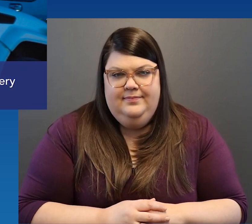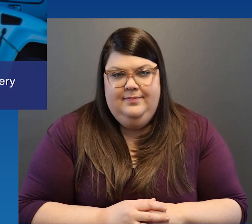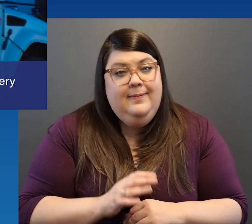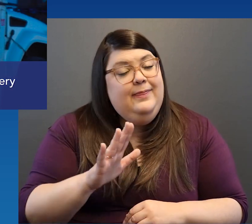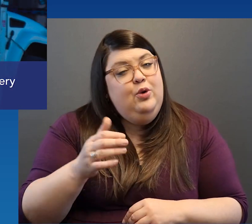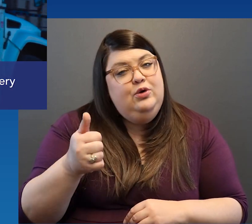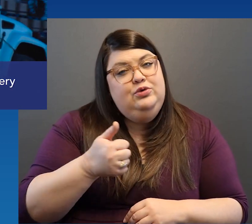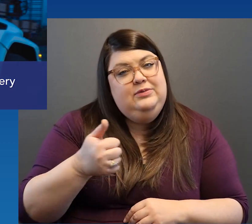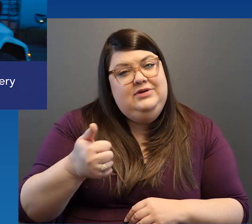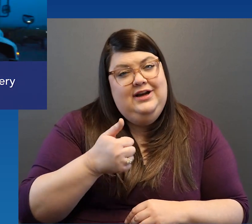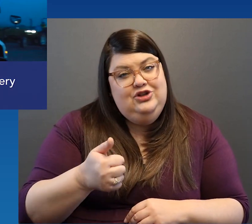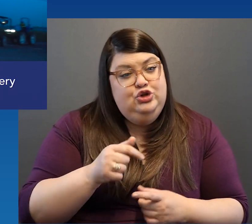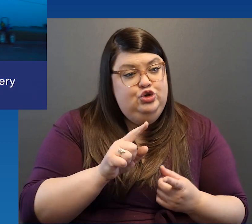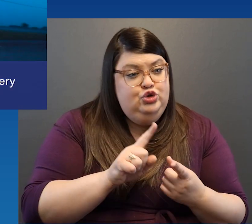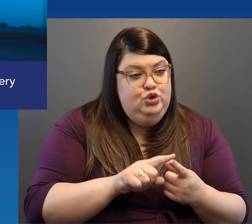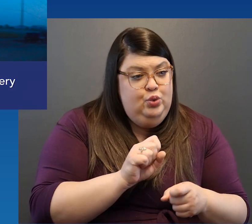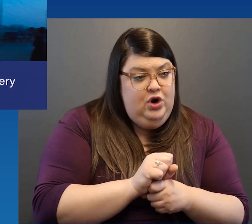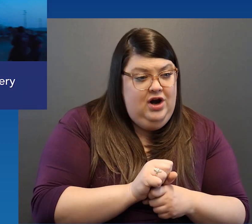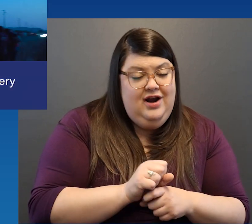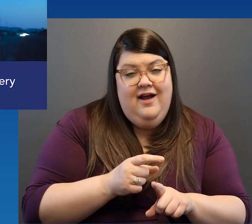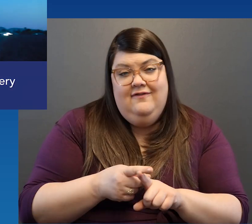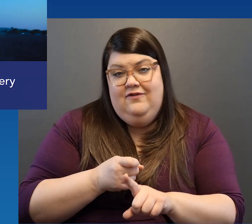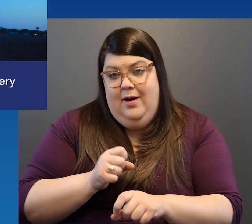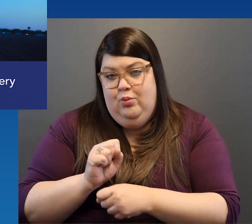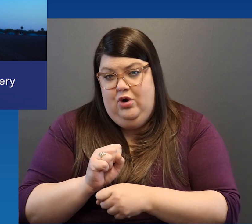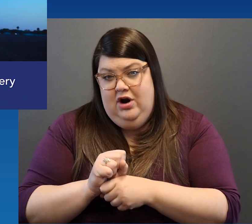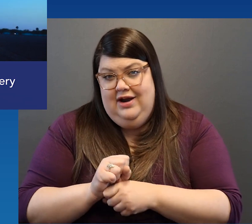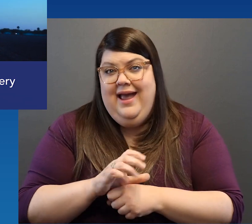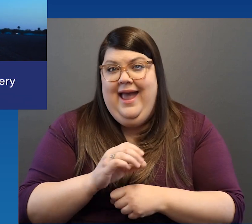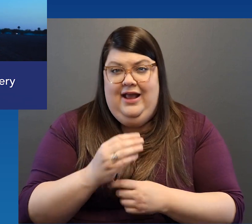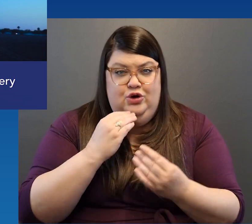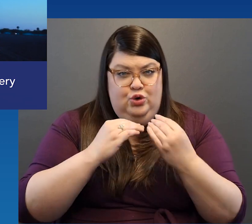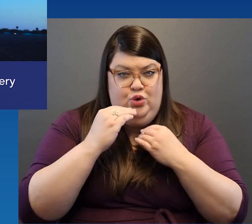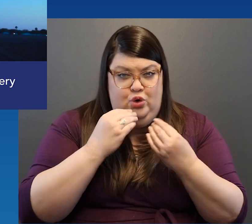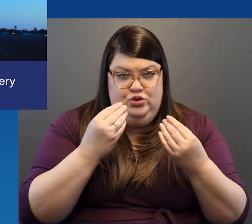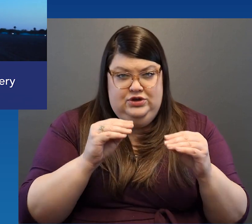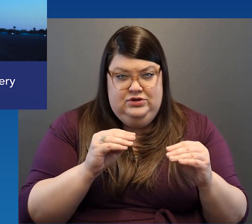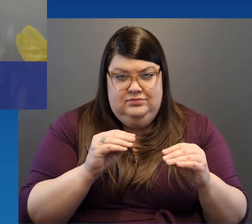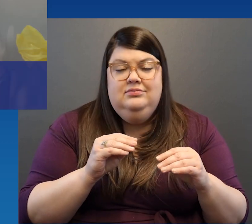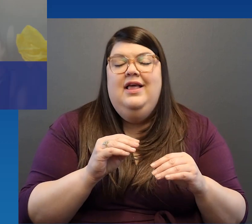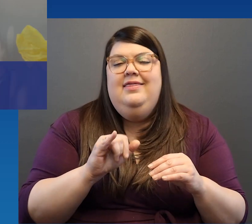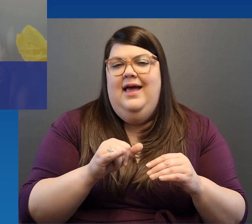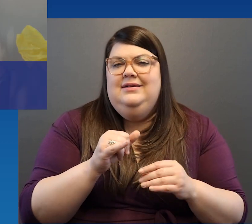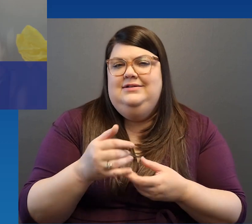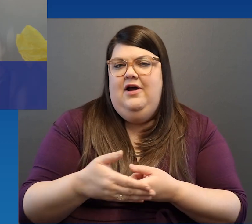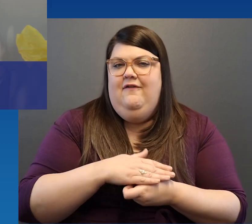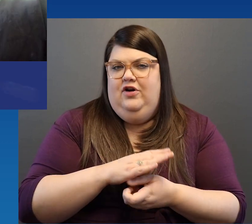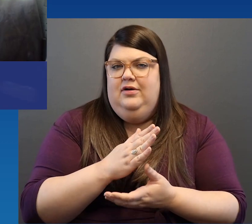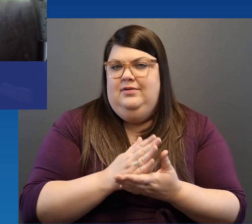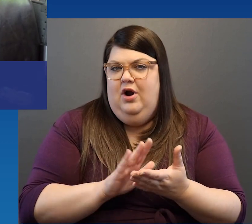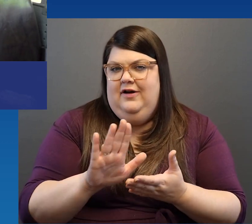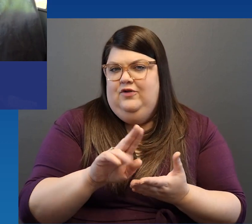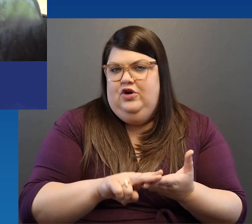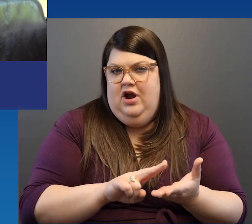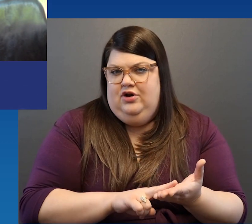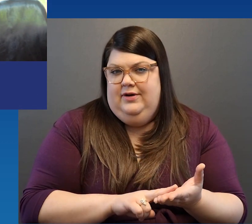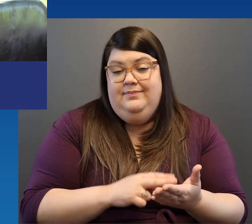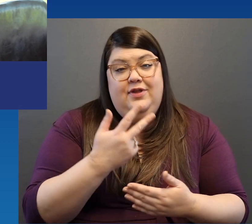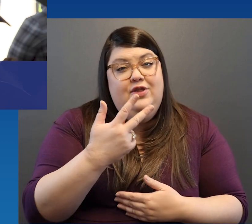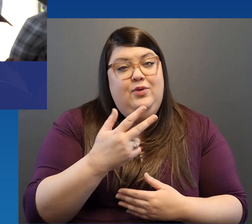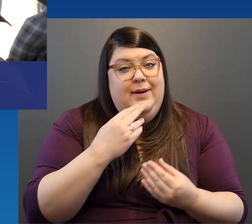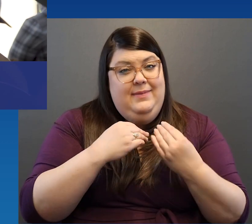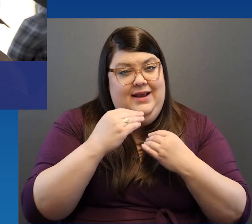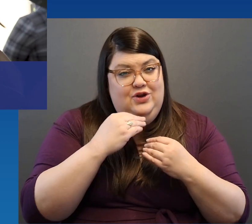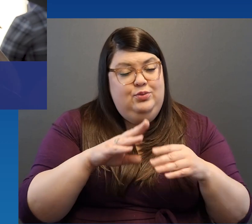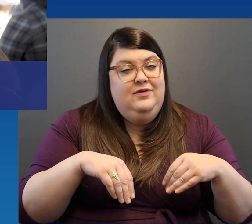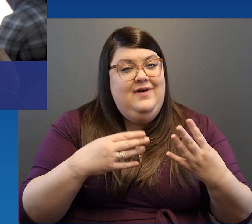Your transportation to and from work and to the grocery store are covered as part of your contract. 3 meals will be provided to you each